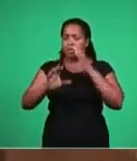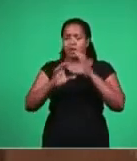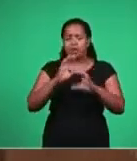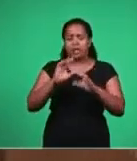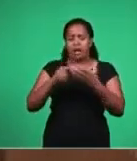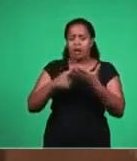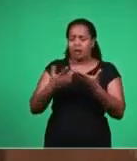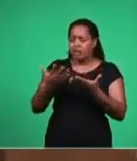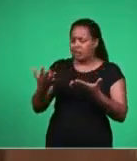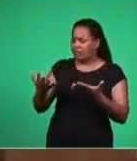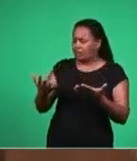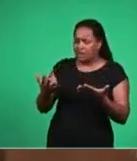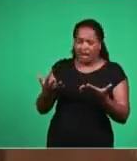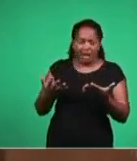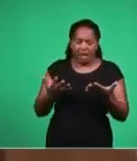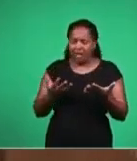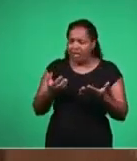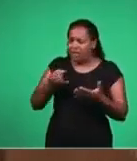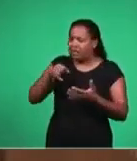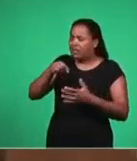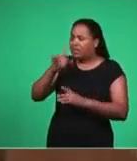in Song of Solomon.